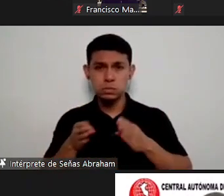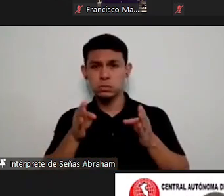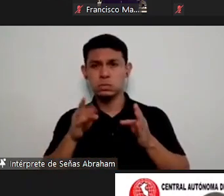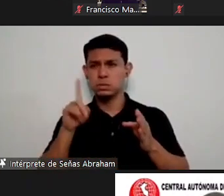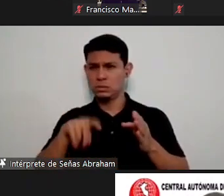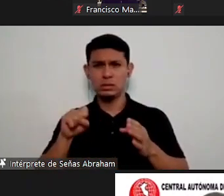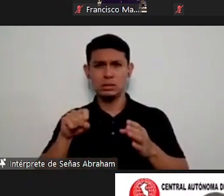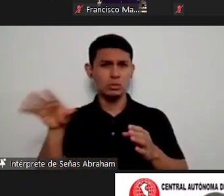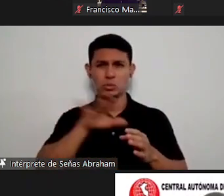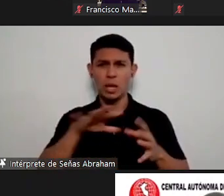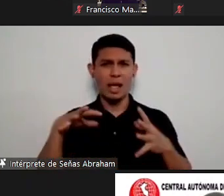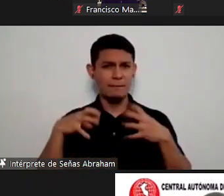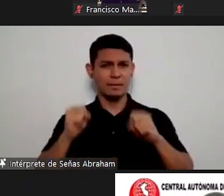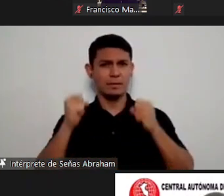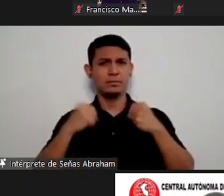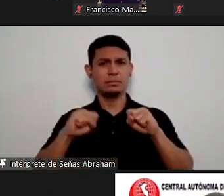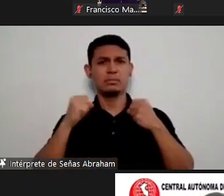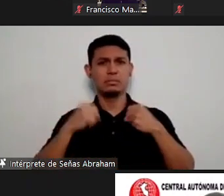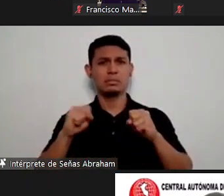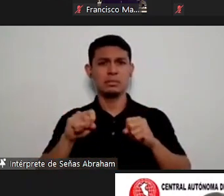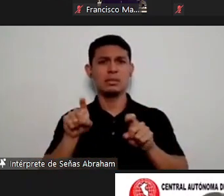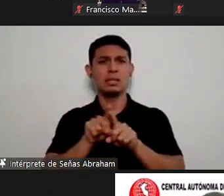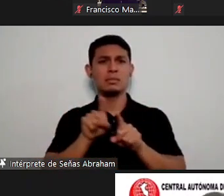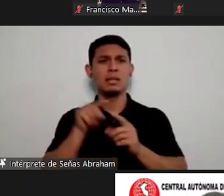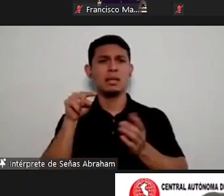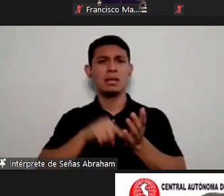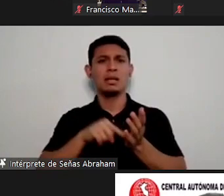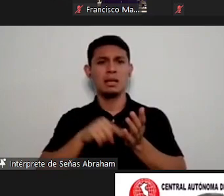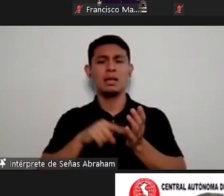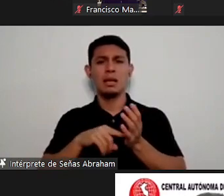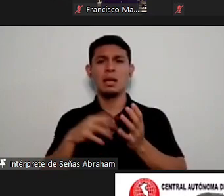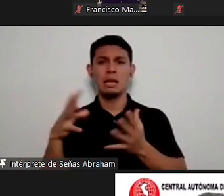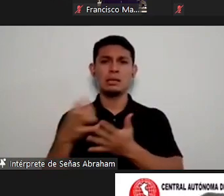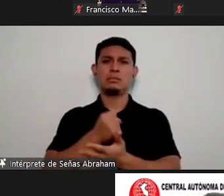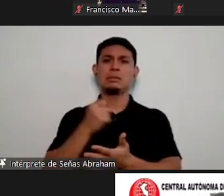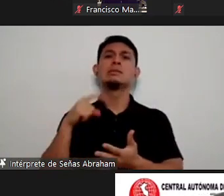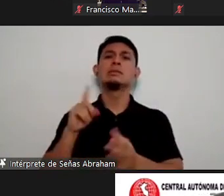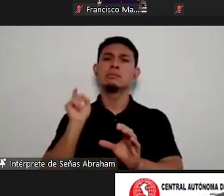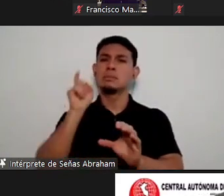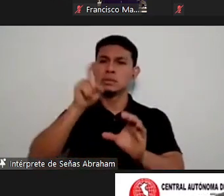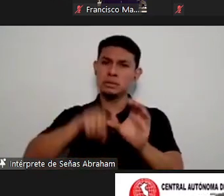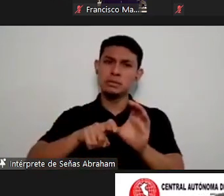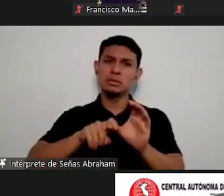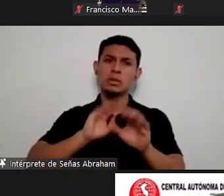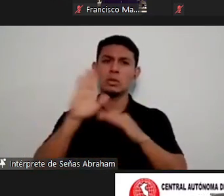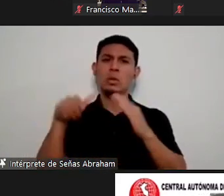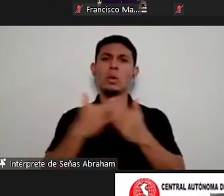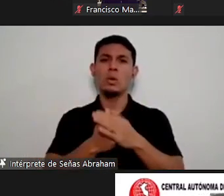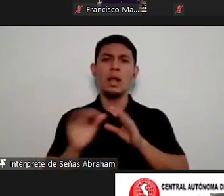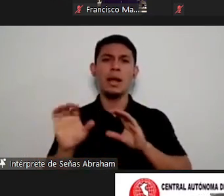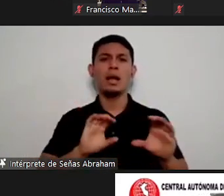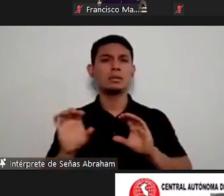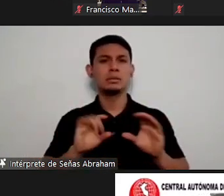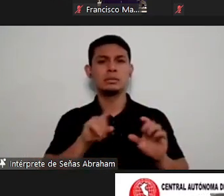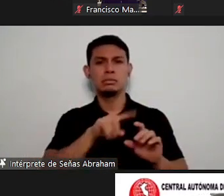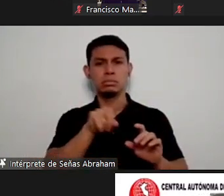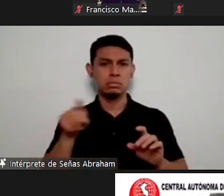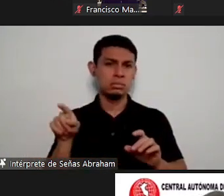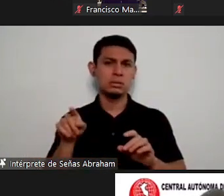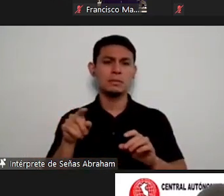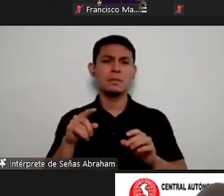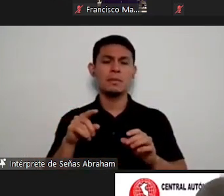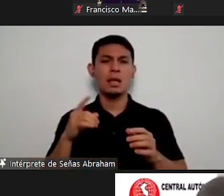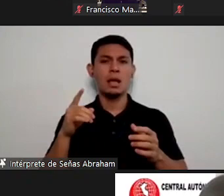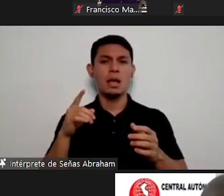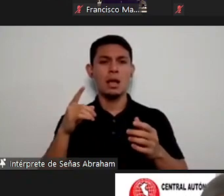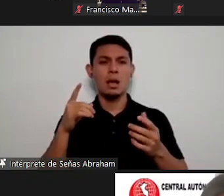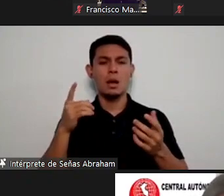we are trying to work on the meats right that is when i wanted to highlight the participation of all